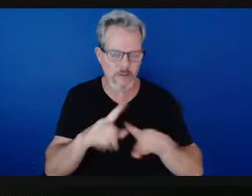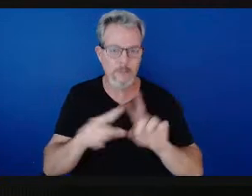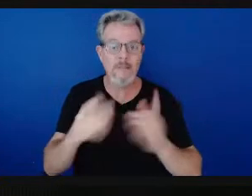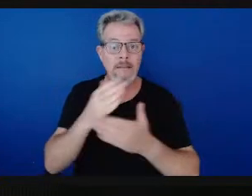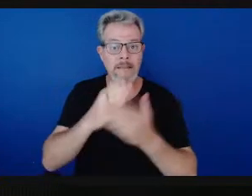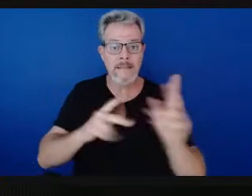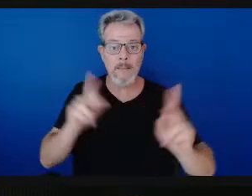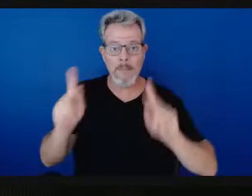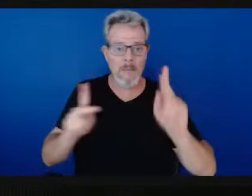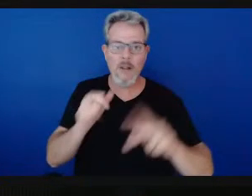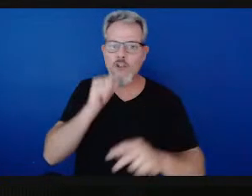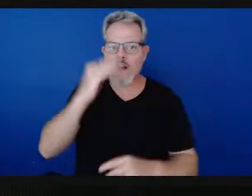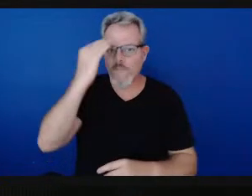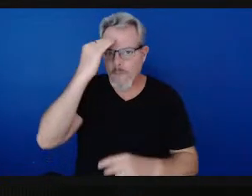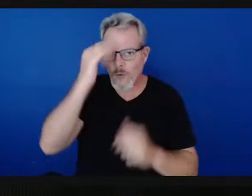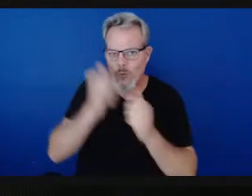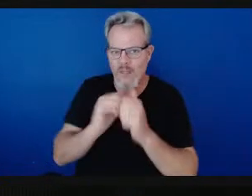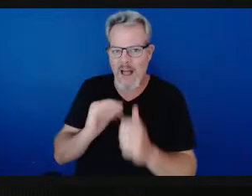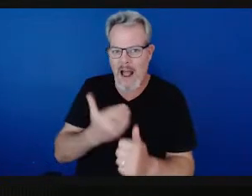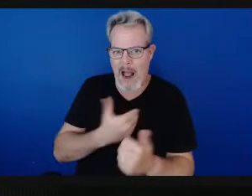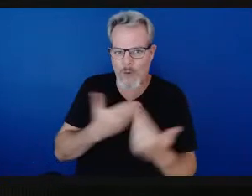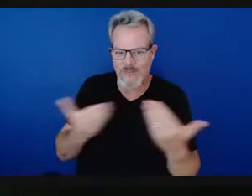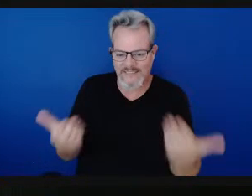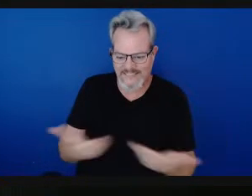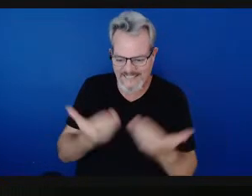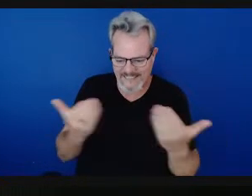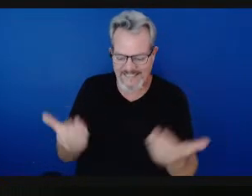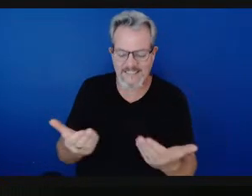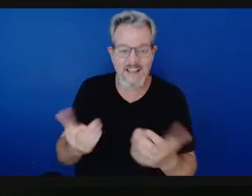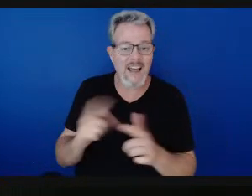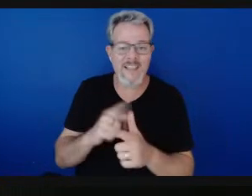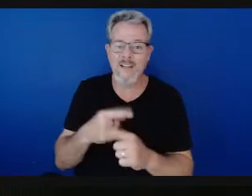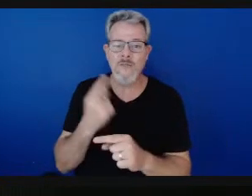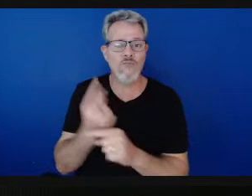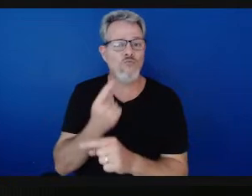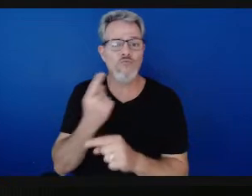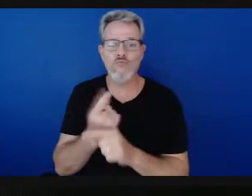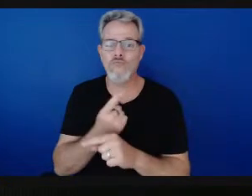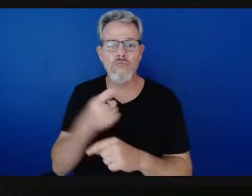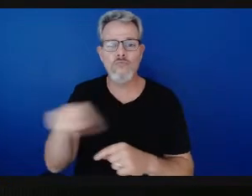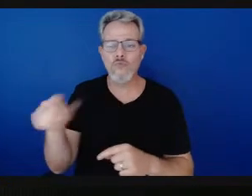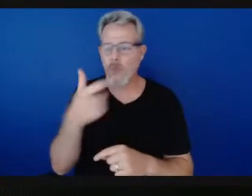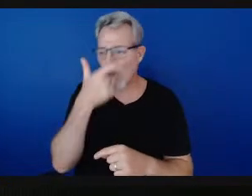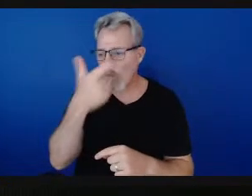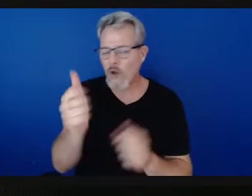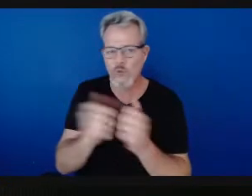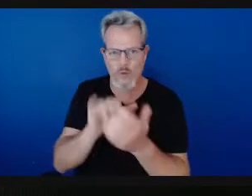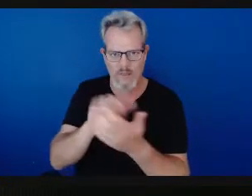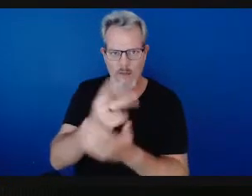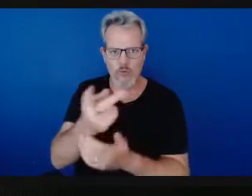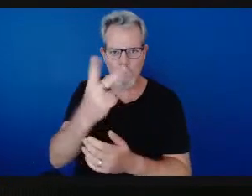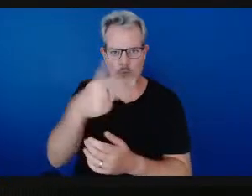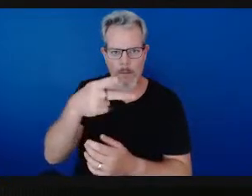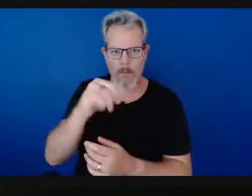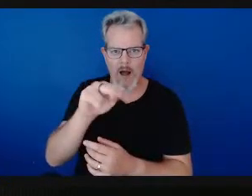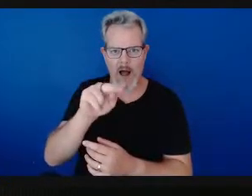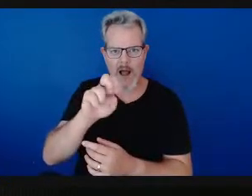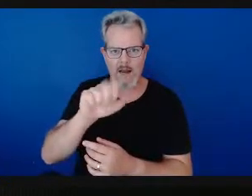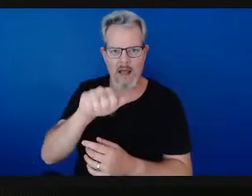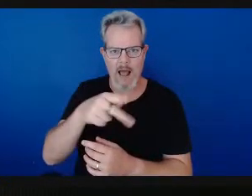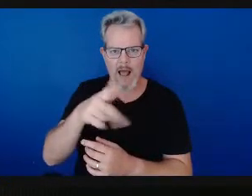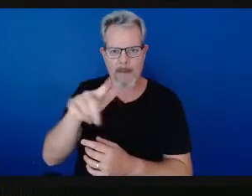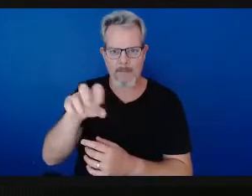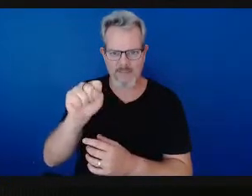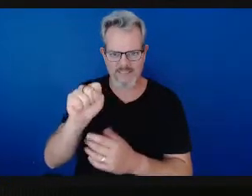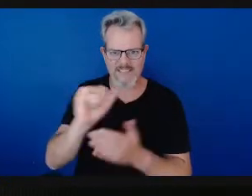maybe familiar as our viewer base here, or even the normal viewer base on the Two Pineapples channel. It's always just a madhouse when